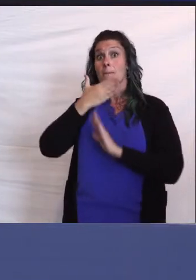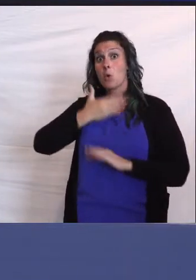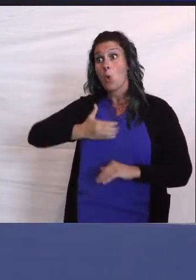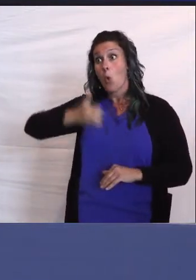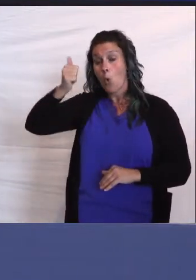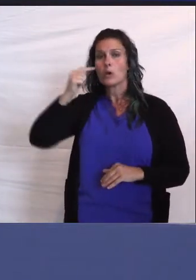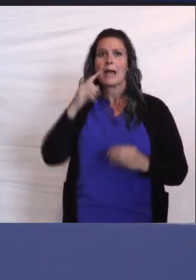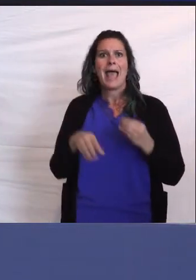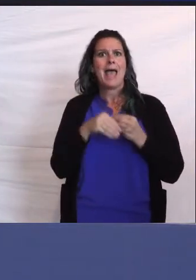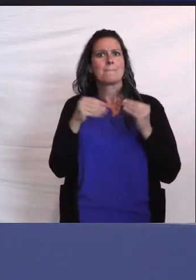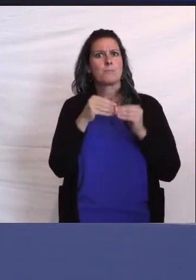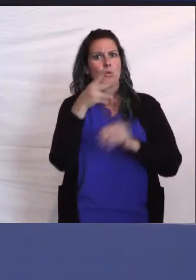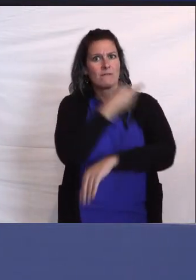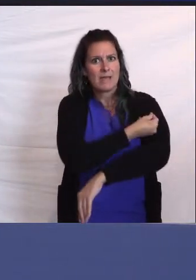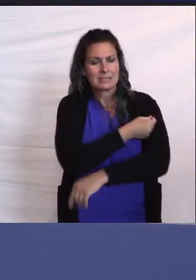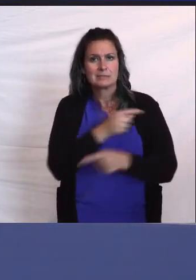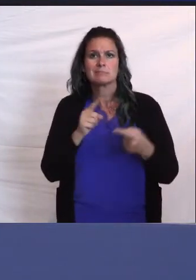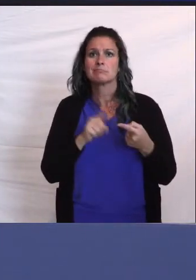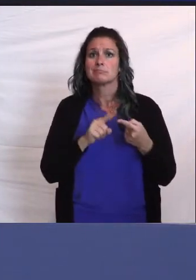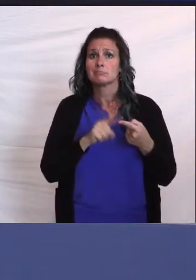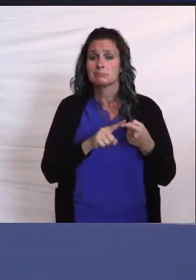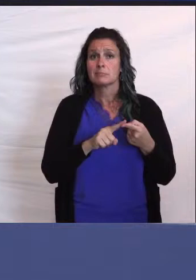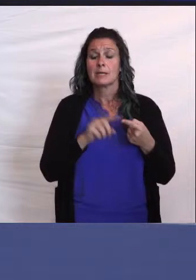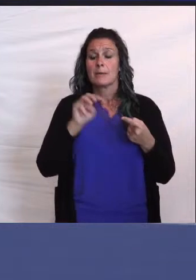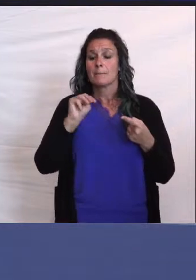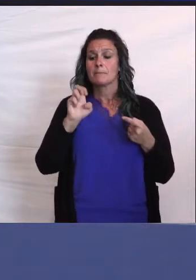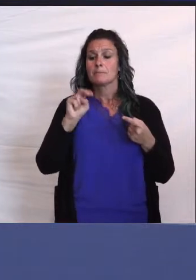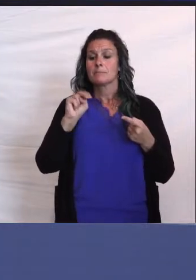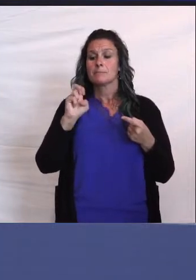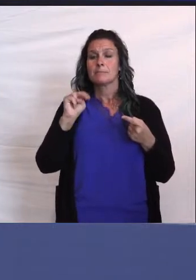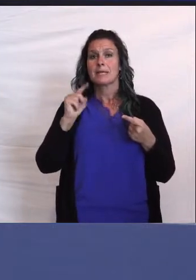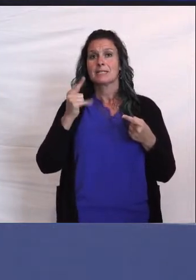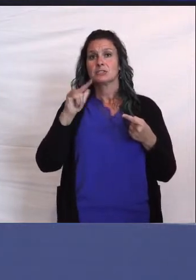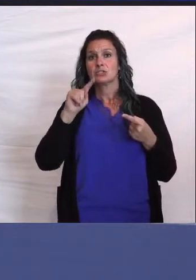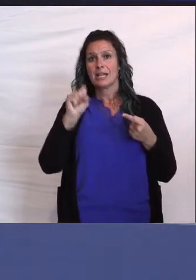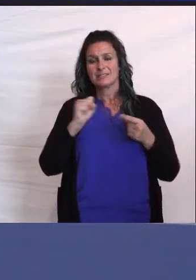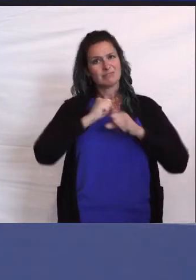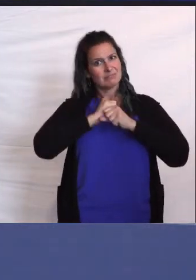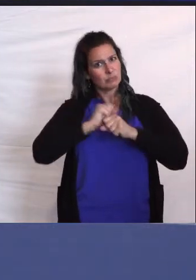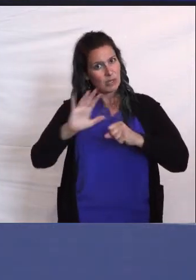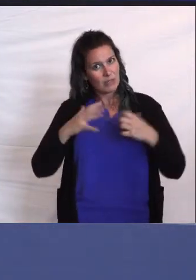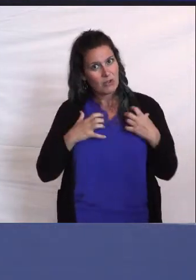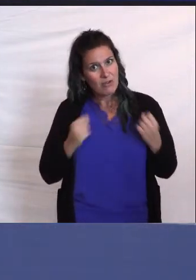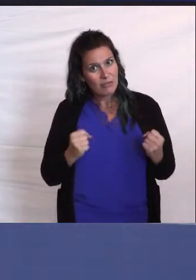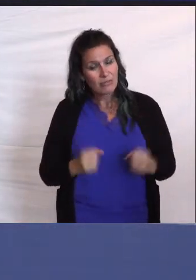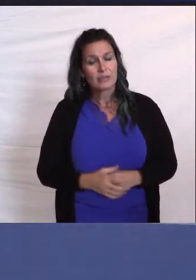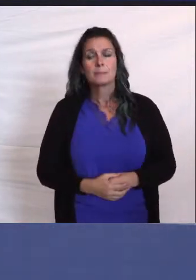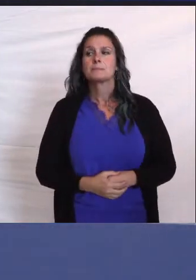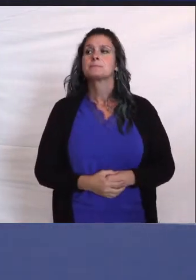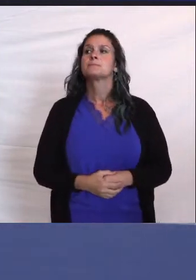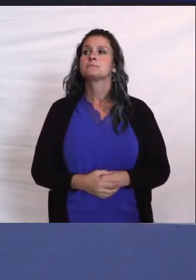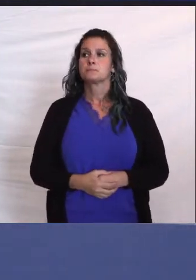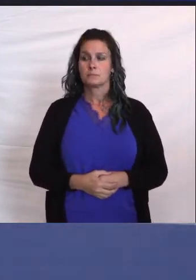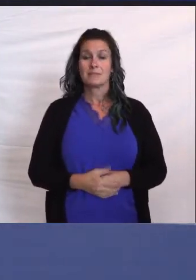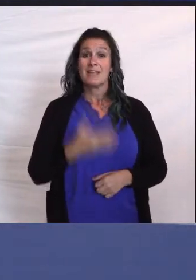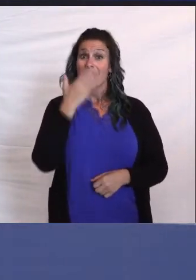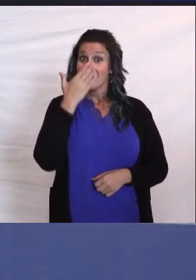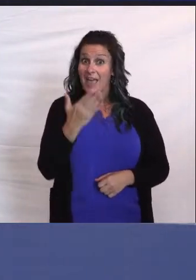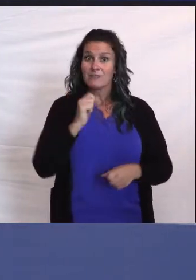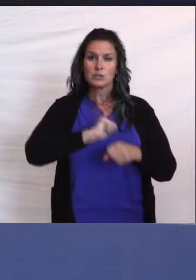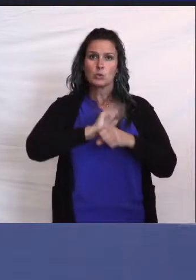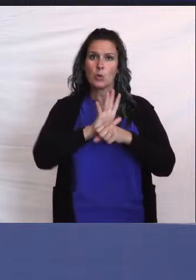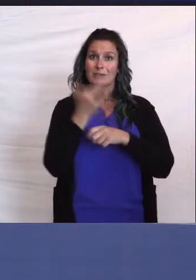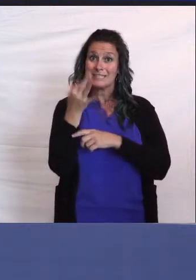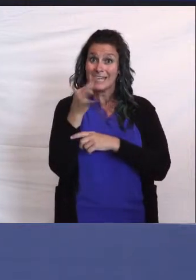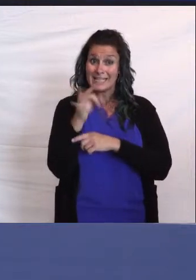need also to be vaccinated against meningitis to protect their health. Thankfully, the COVID-19 vaccination